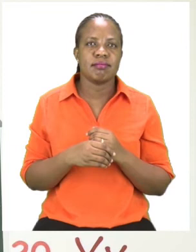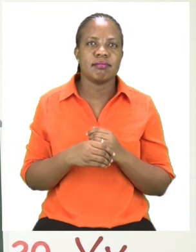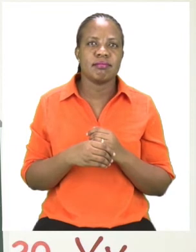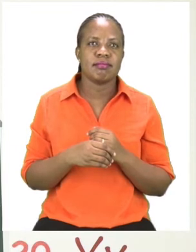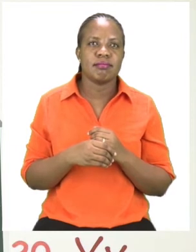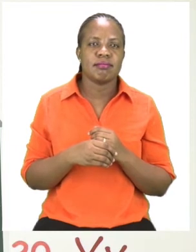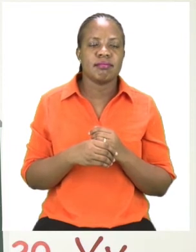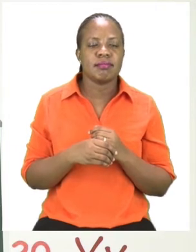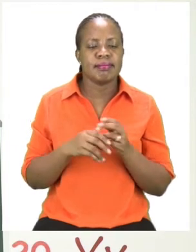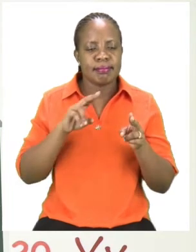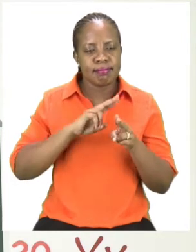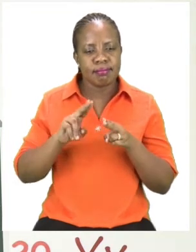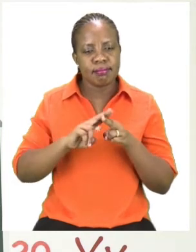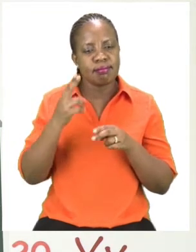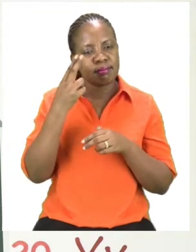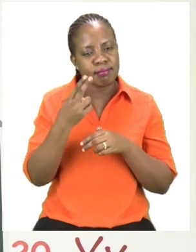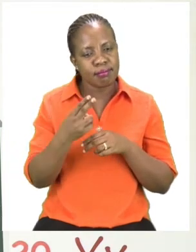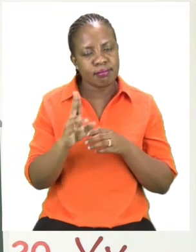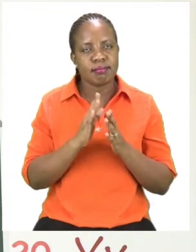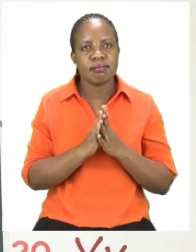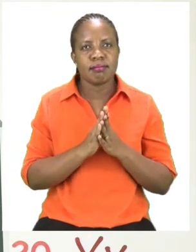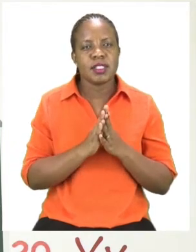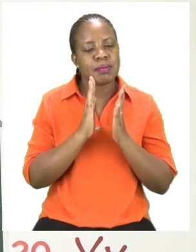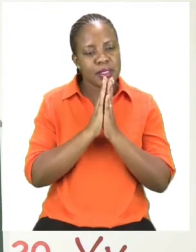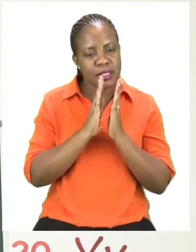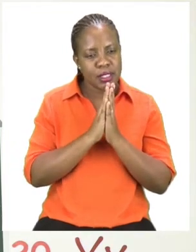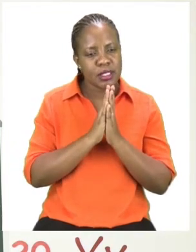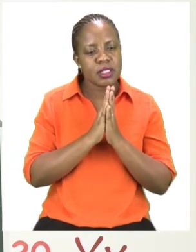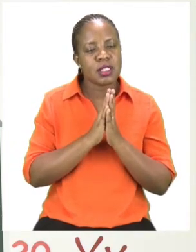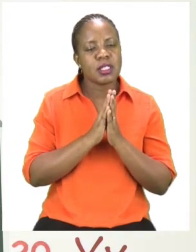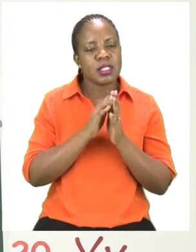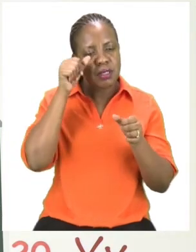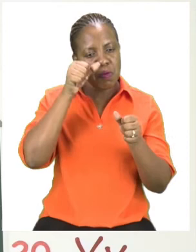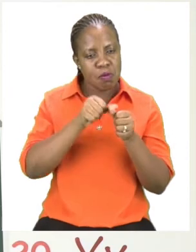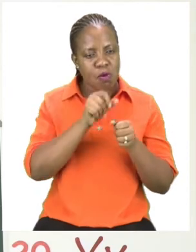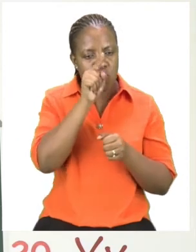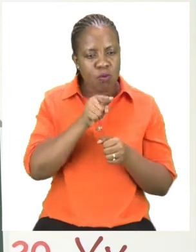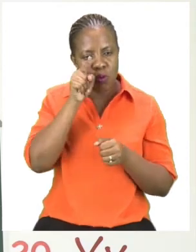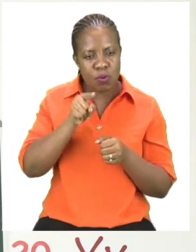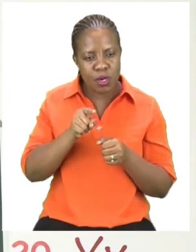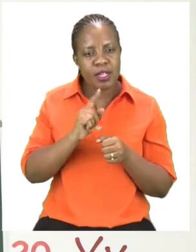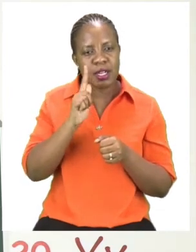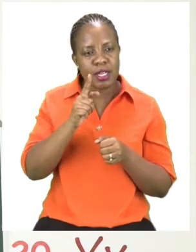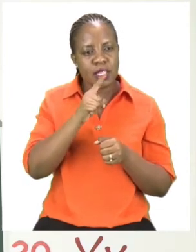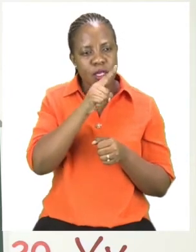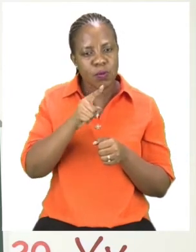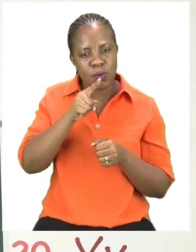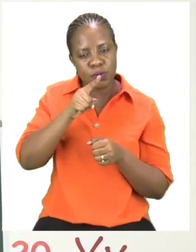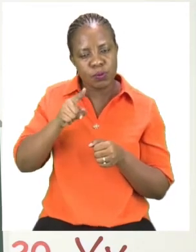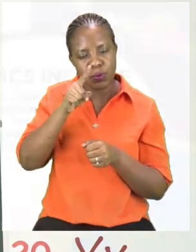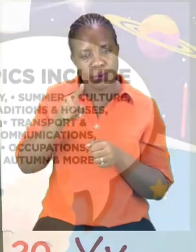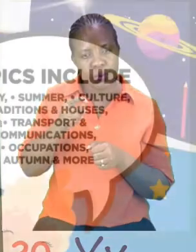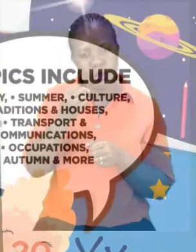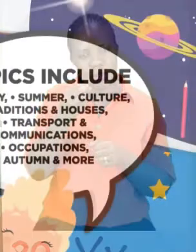Take your time, make your sticks, cross them out, and I'll see you after our short